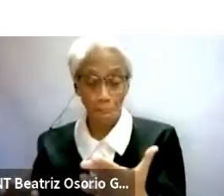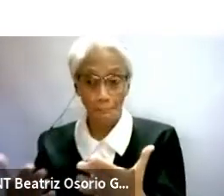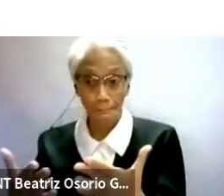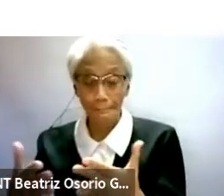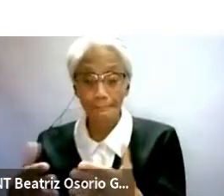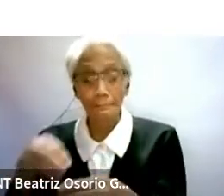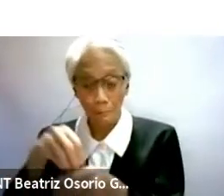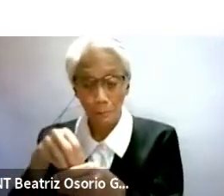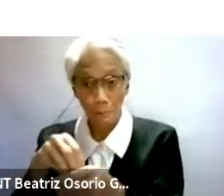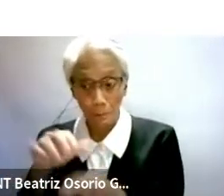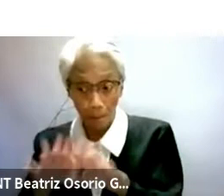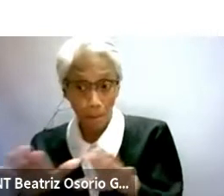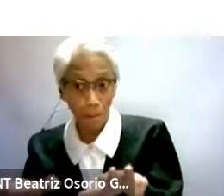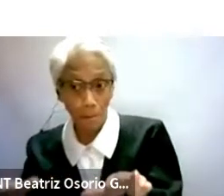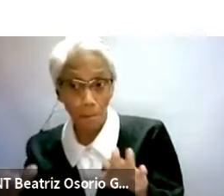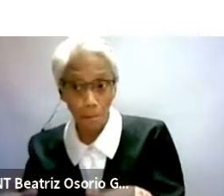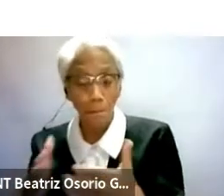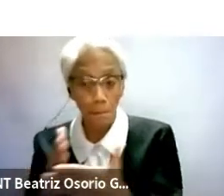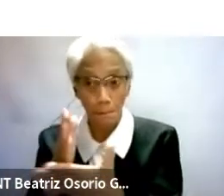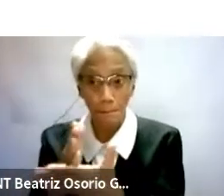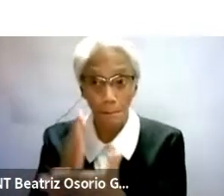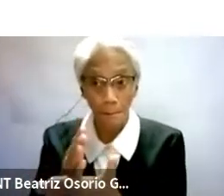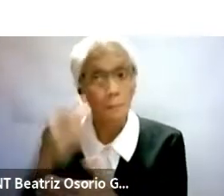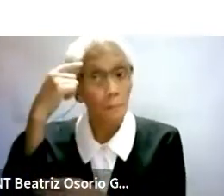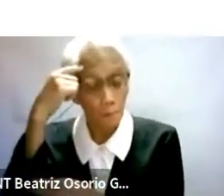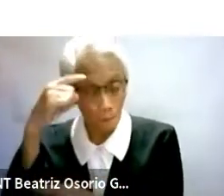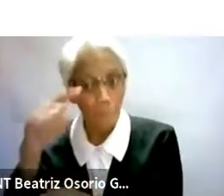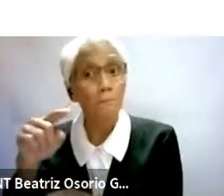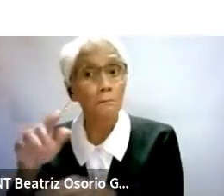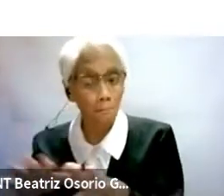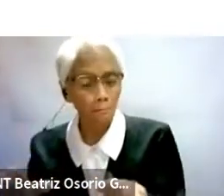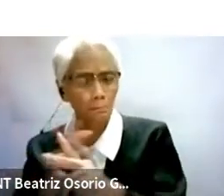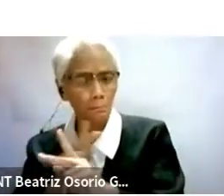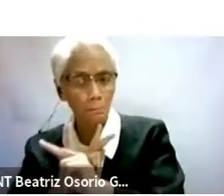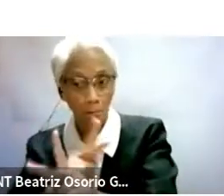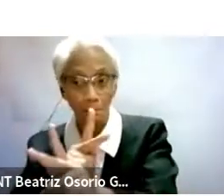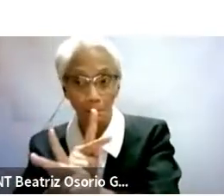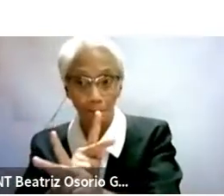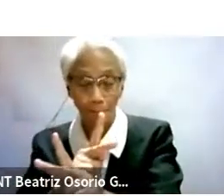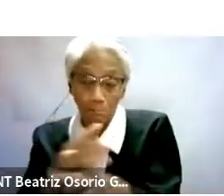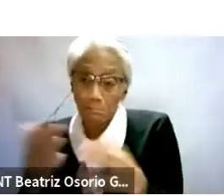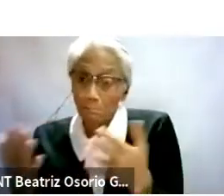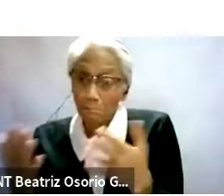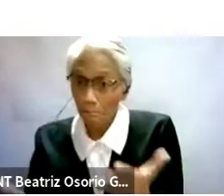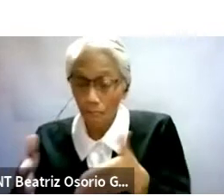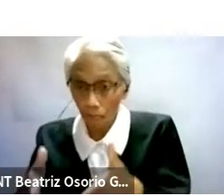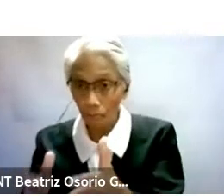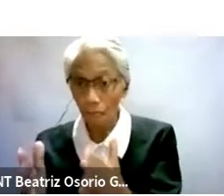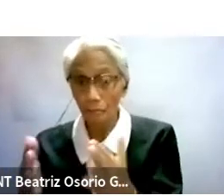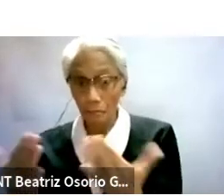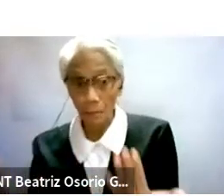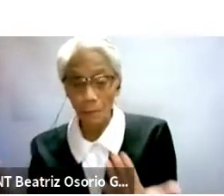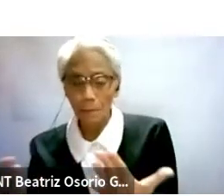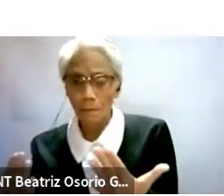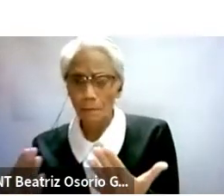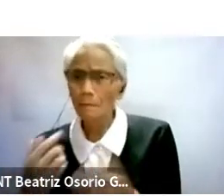lives with and for children, promoting and protecting their rights. So let me end here with a